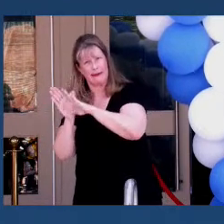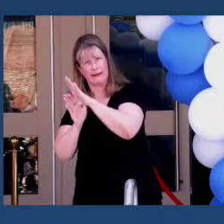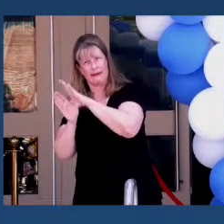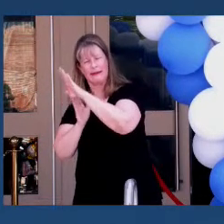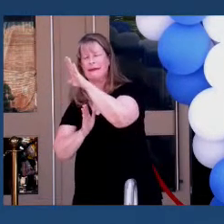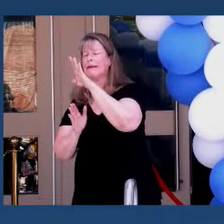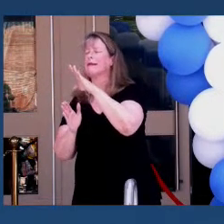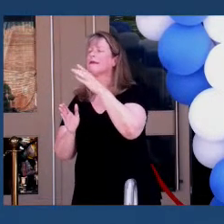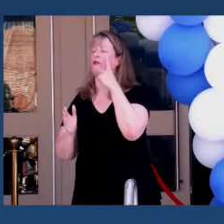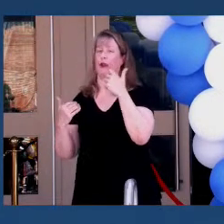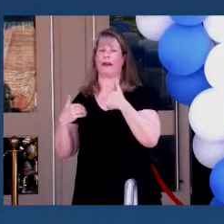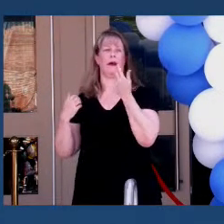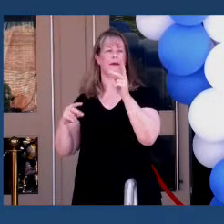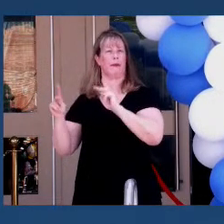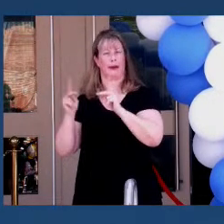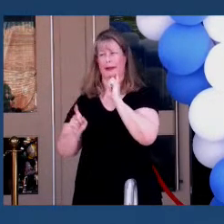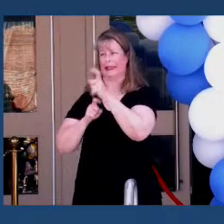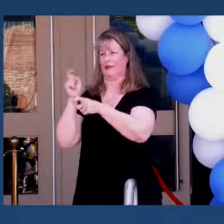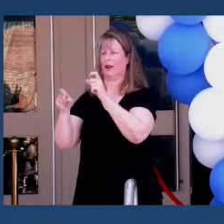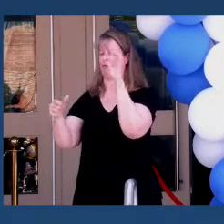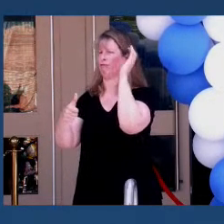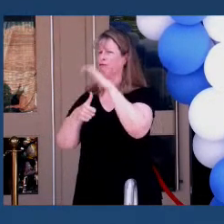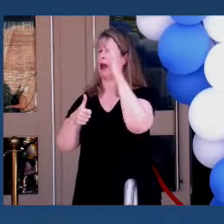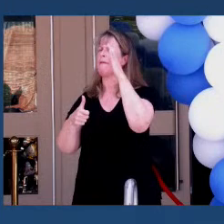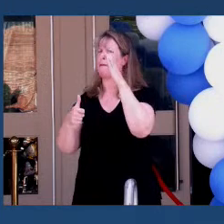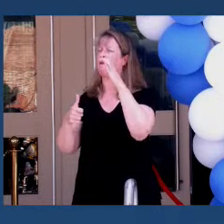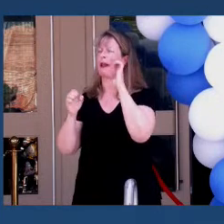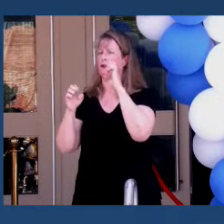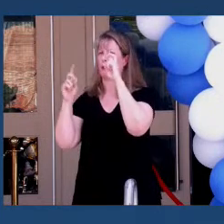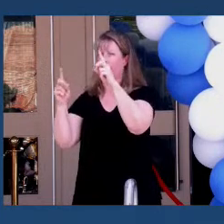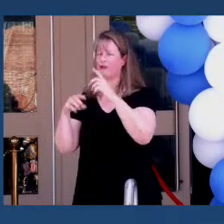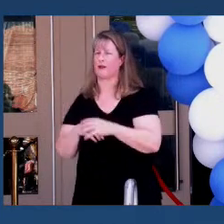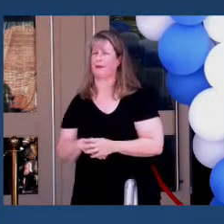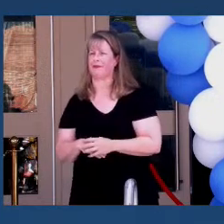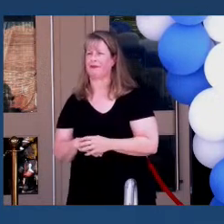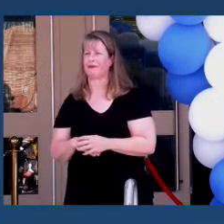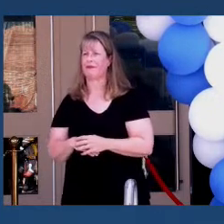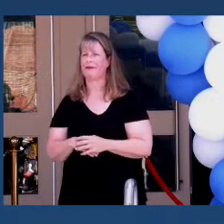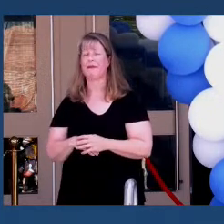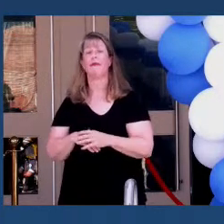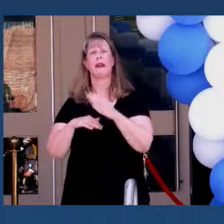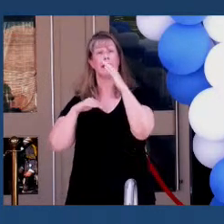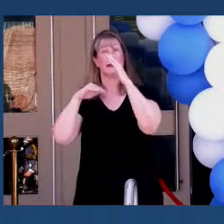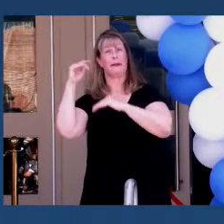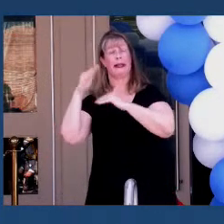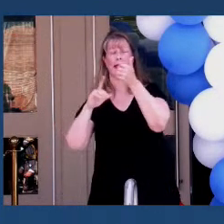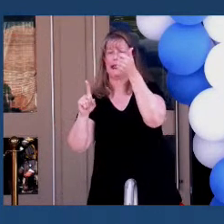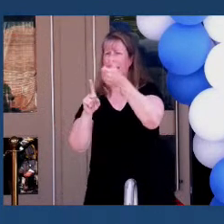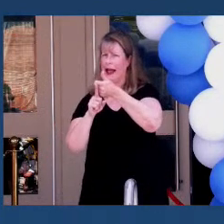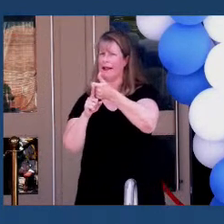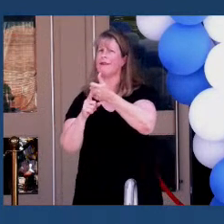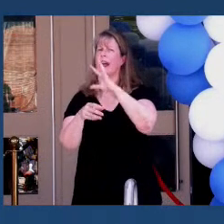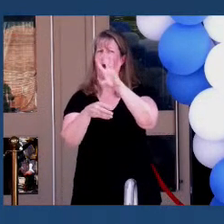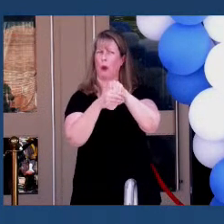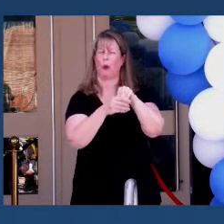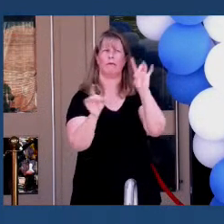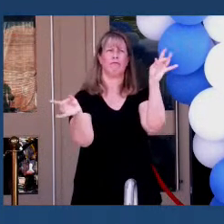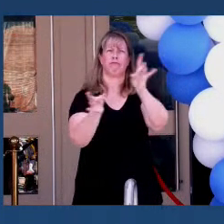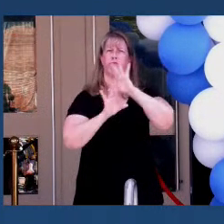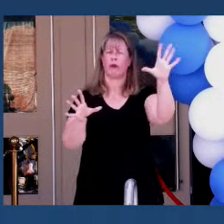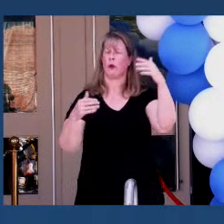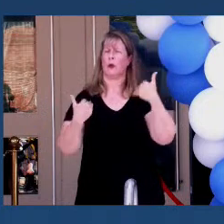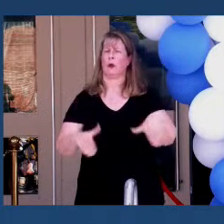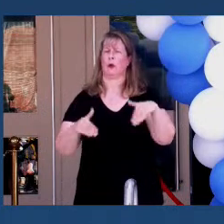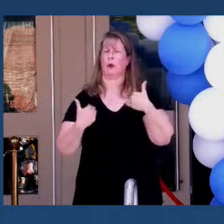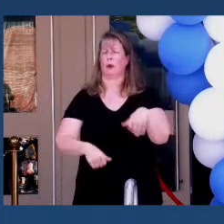world-class education. Beyond its physical facade, we had a transformational leader. I can't say